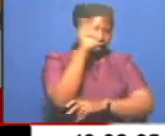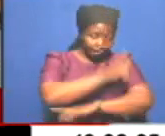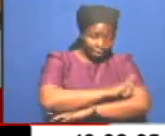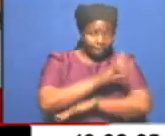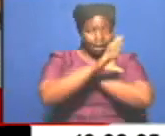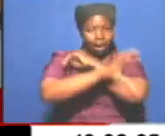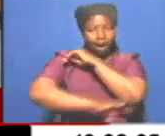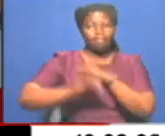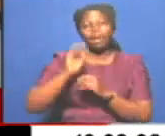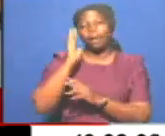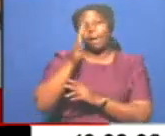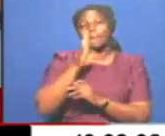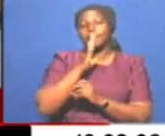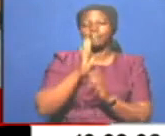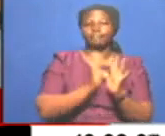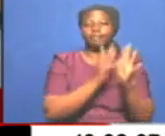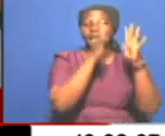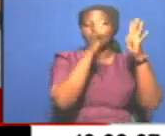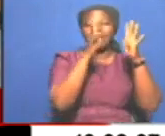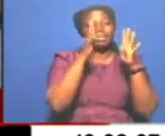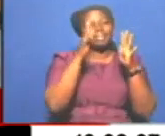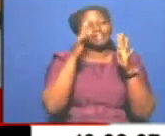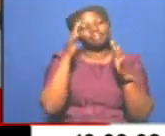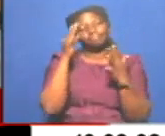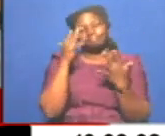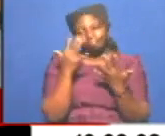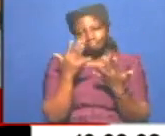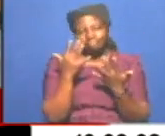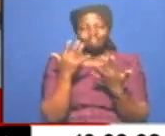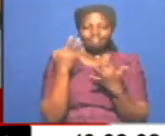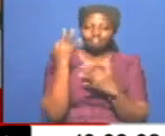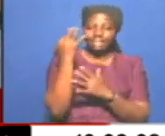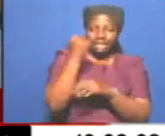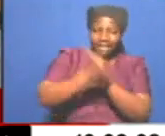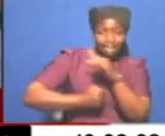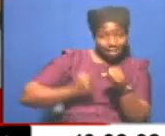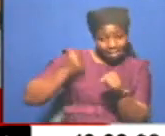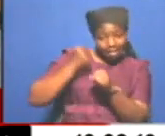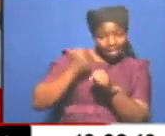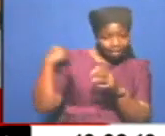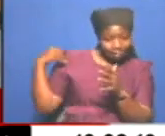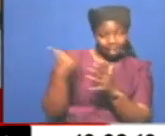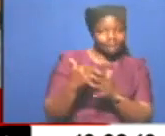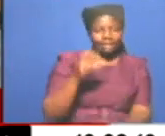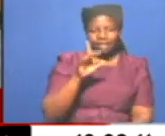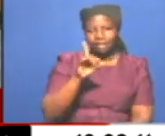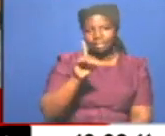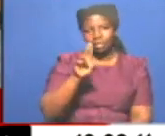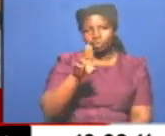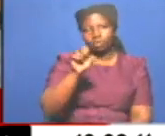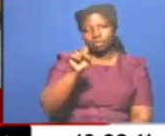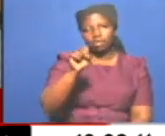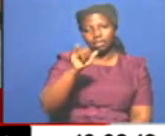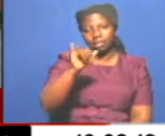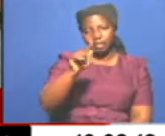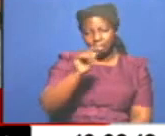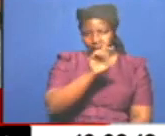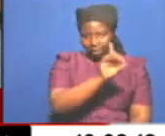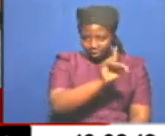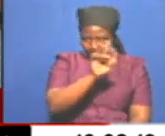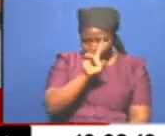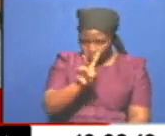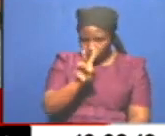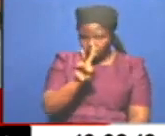be commemorating exactly 3 years since the Dusit D2 terror attack